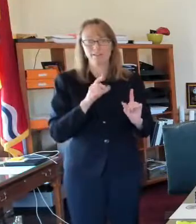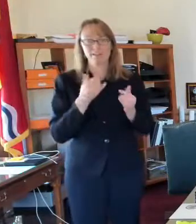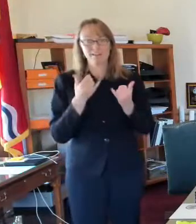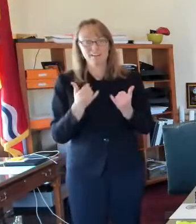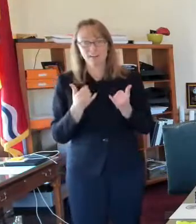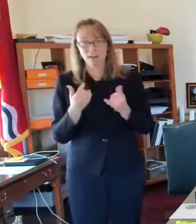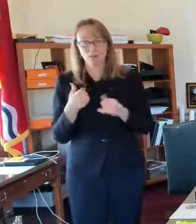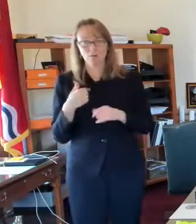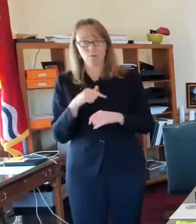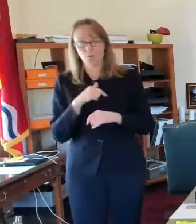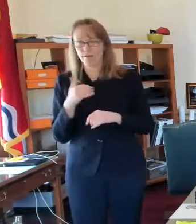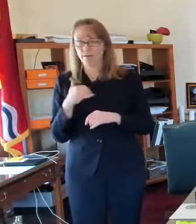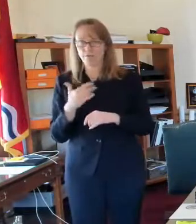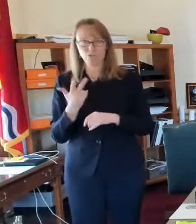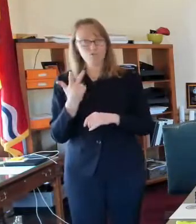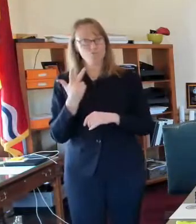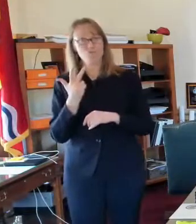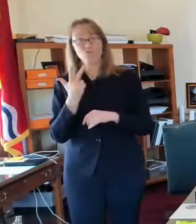new cases.